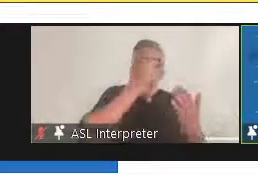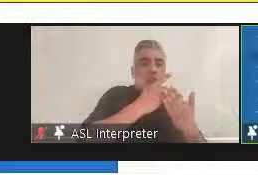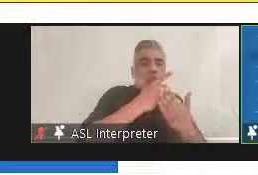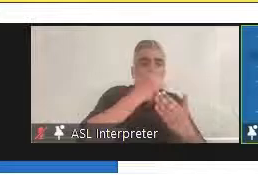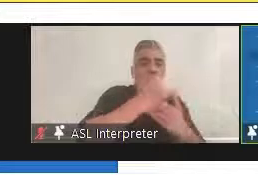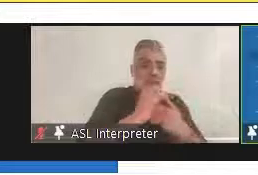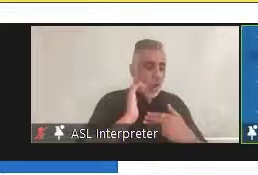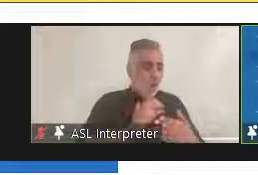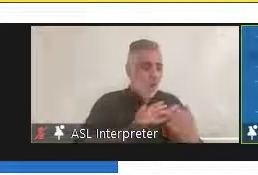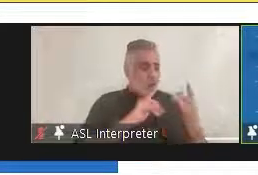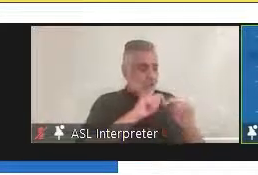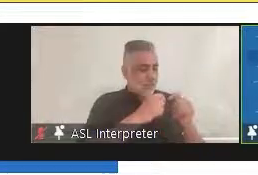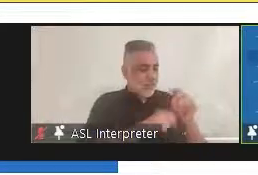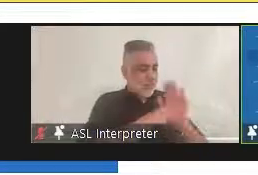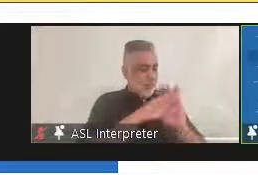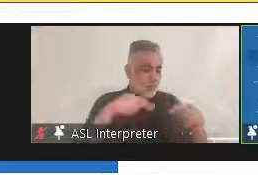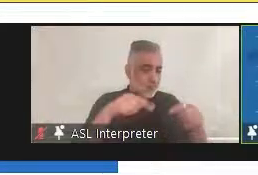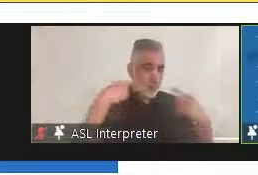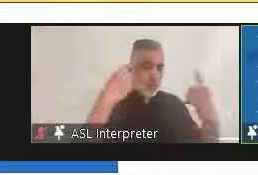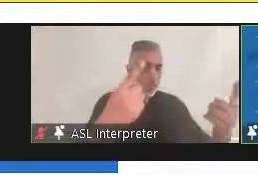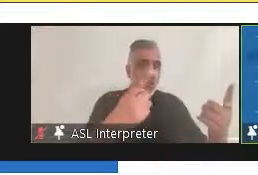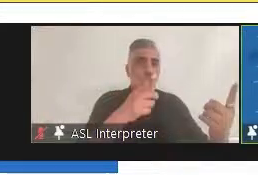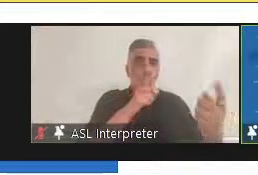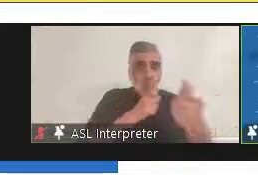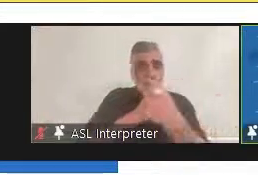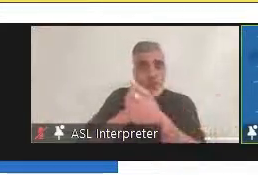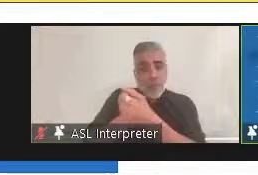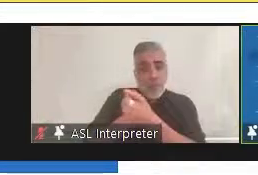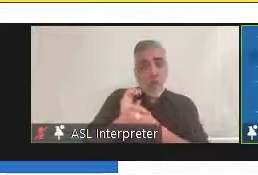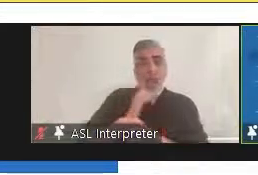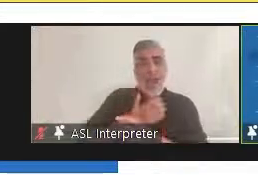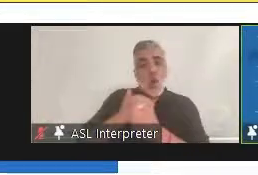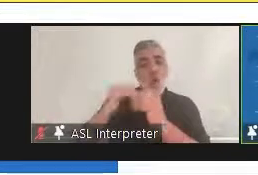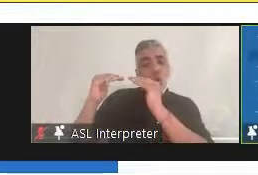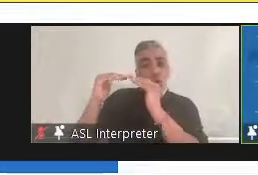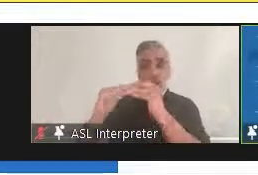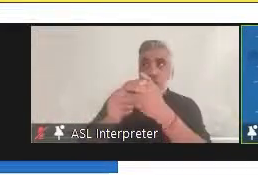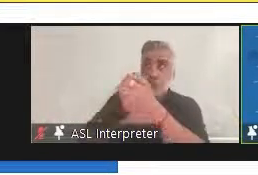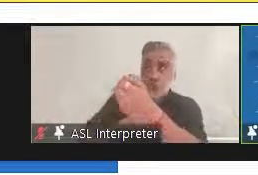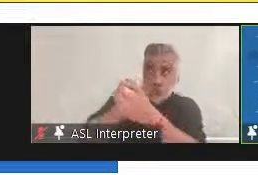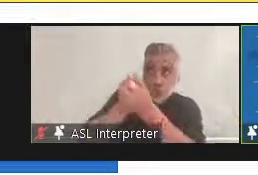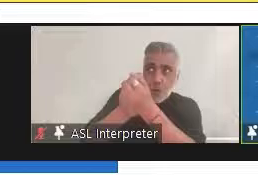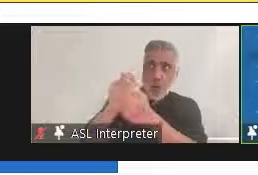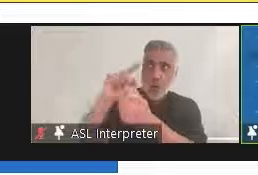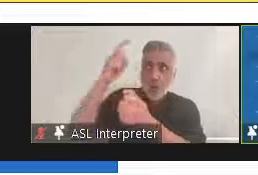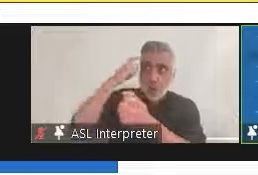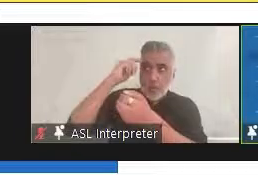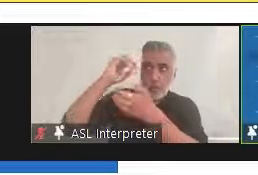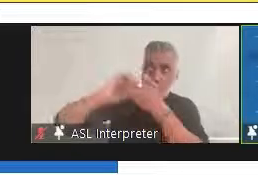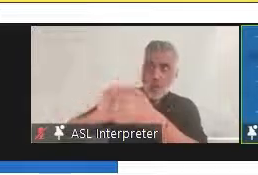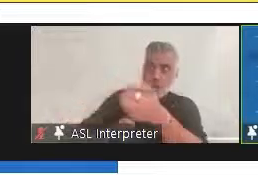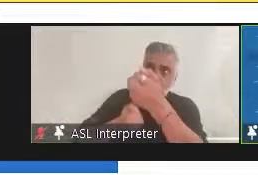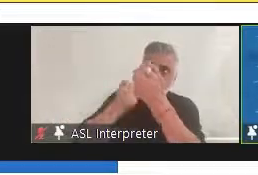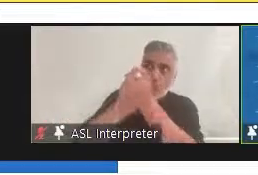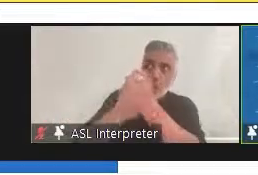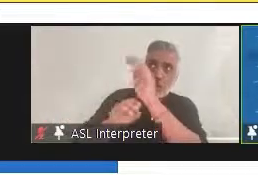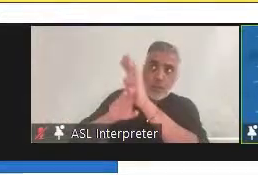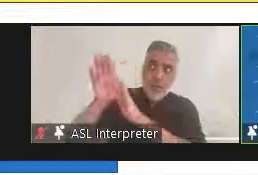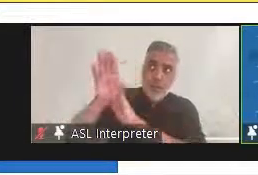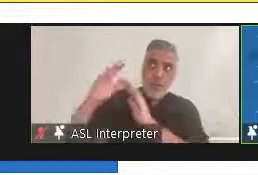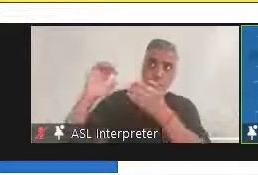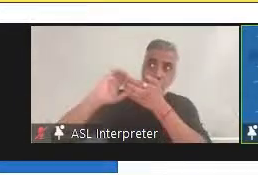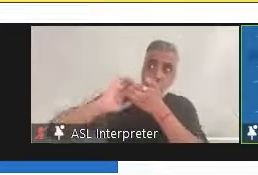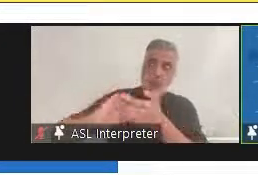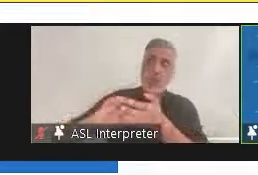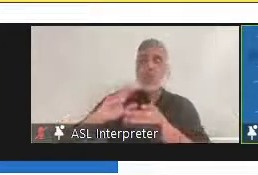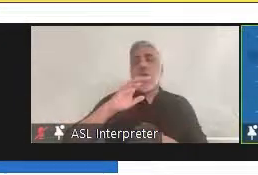has been developing over the years to support our colleagues, to support our government partners, to support our development partners,